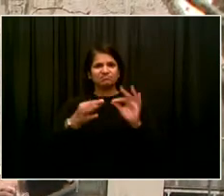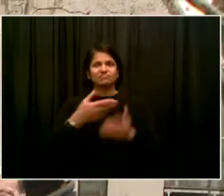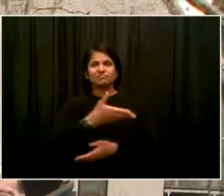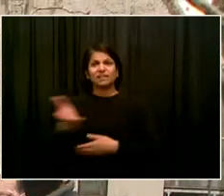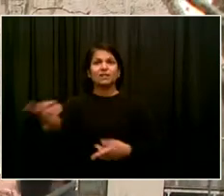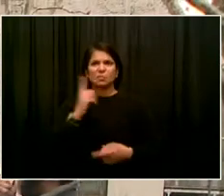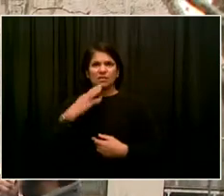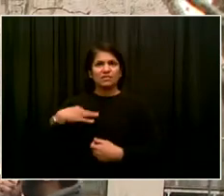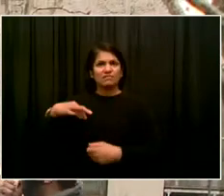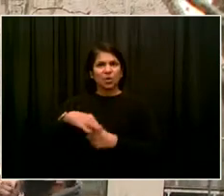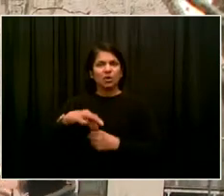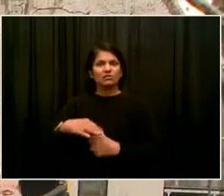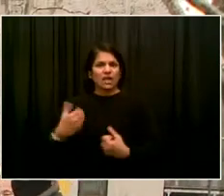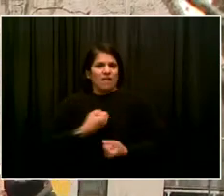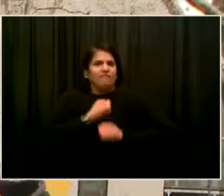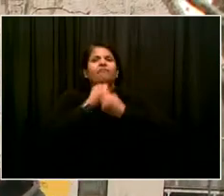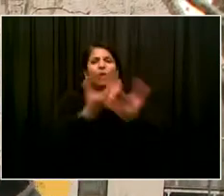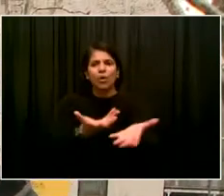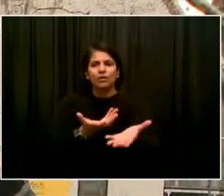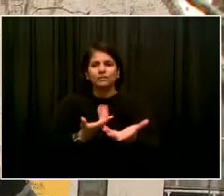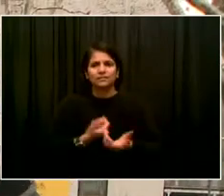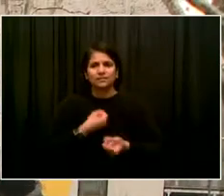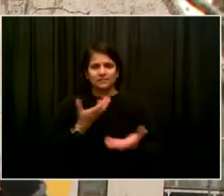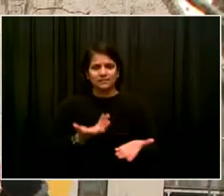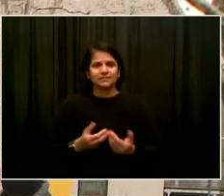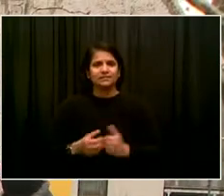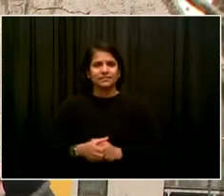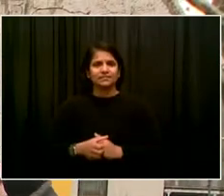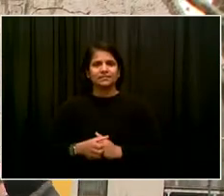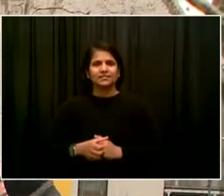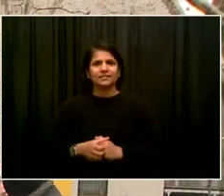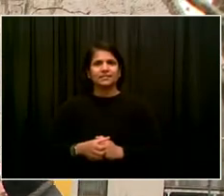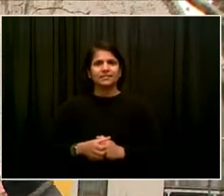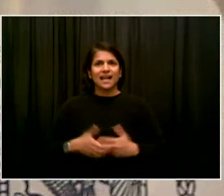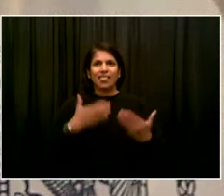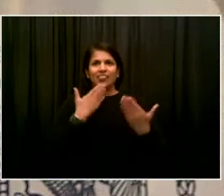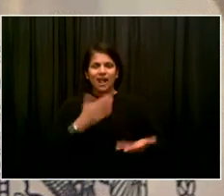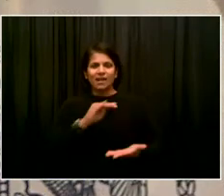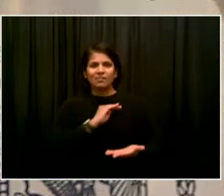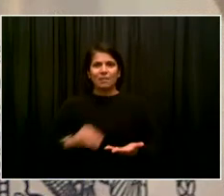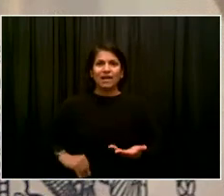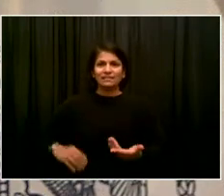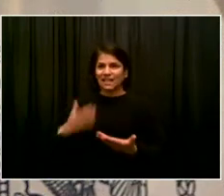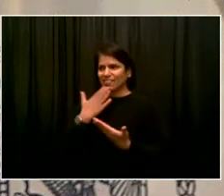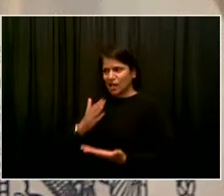Thank you, Mayor. Thank you. We got the message. Thank you. Well done, Jennifer.